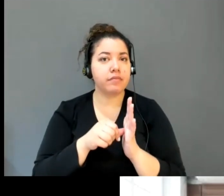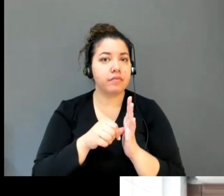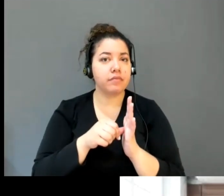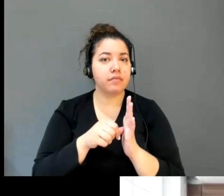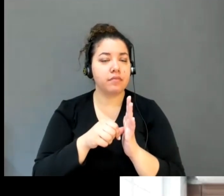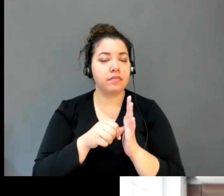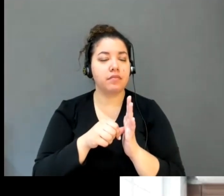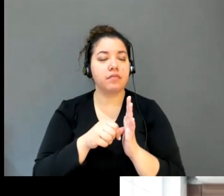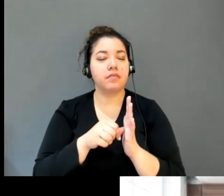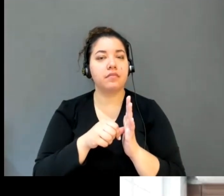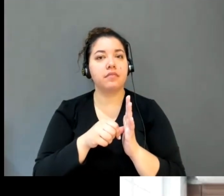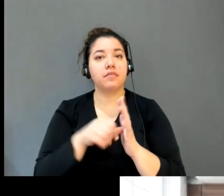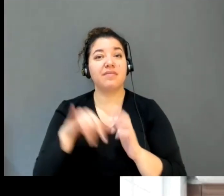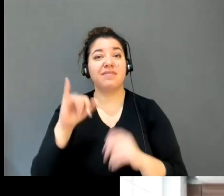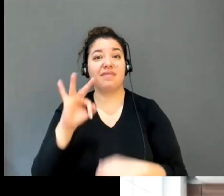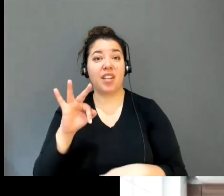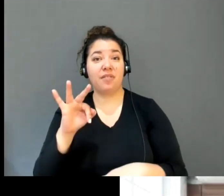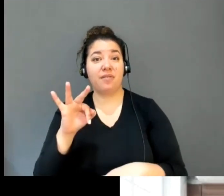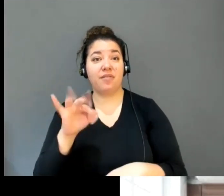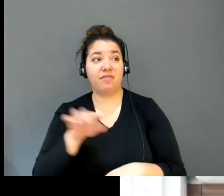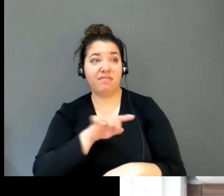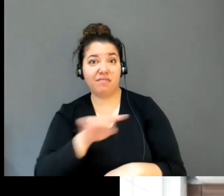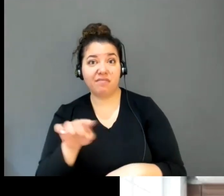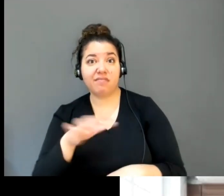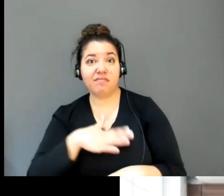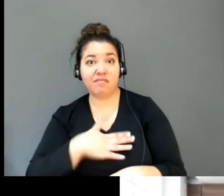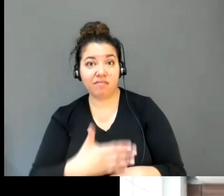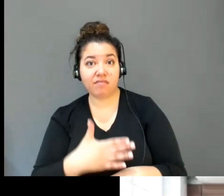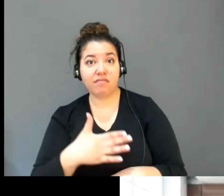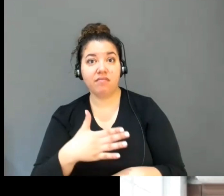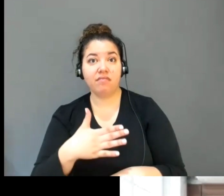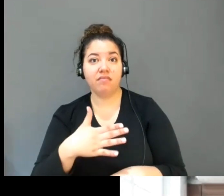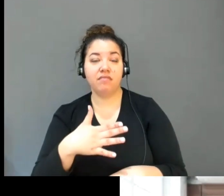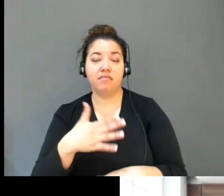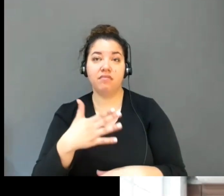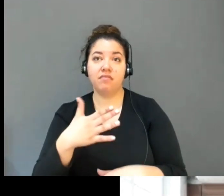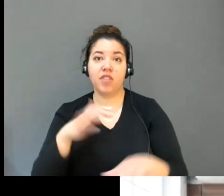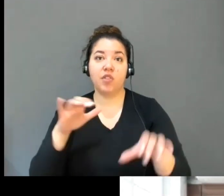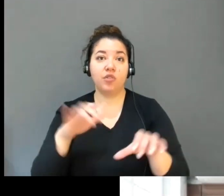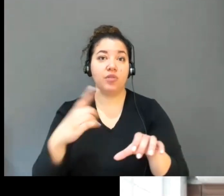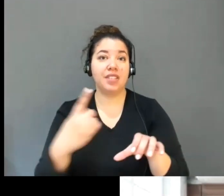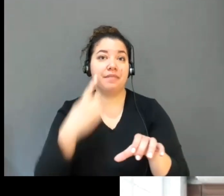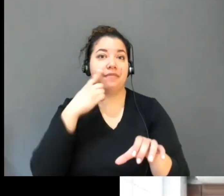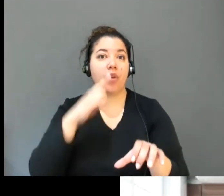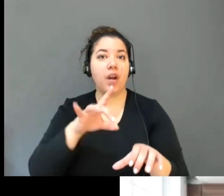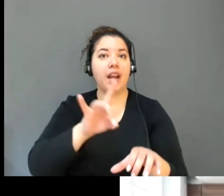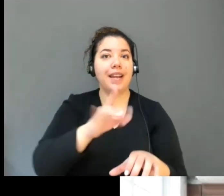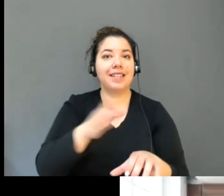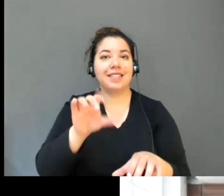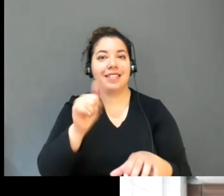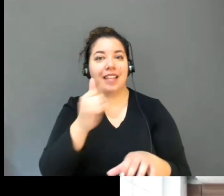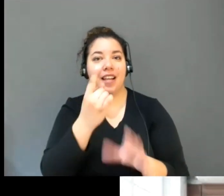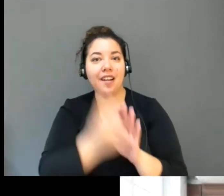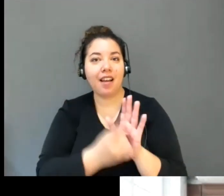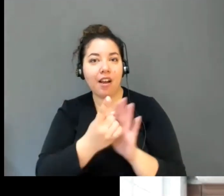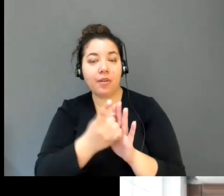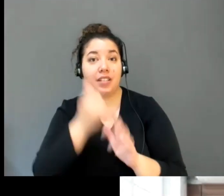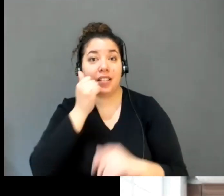to spend 8 to 10 hours a day doing something, make it something that you really enjoy and find